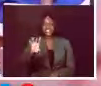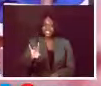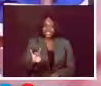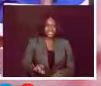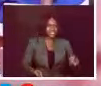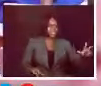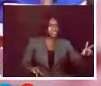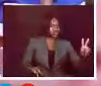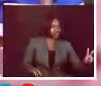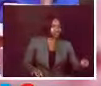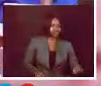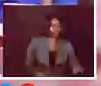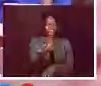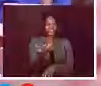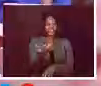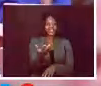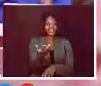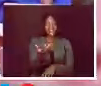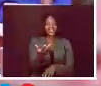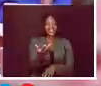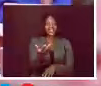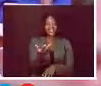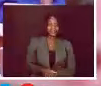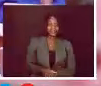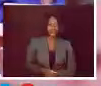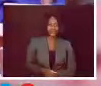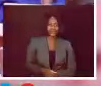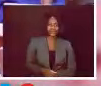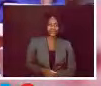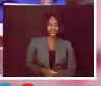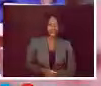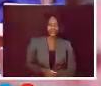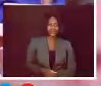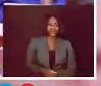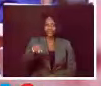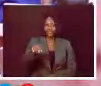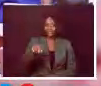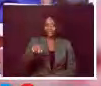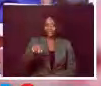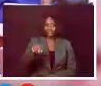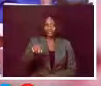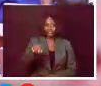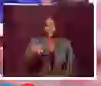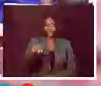you multiply them by 13, it comes to 8.8 for the majority and